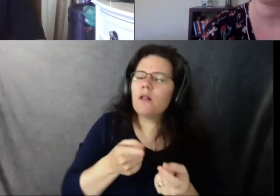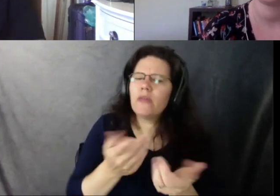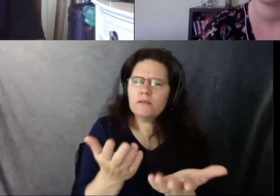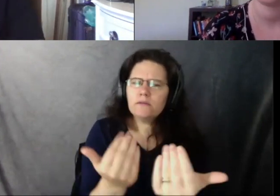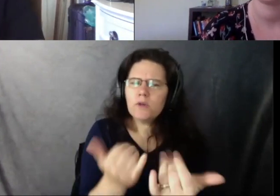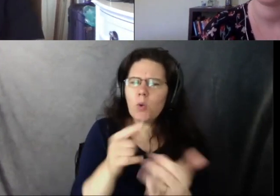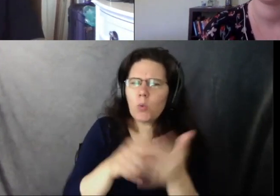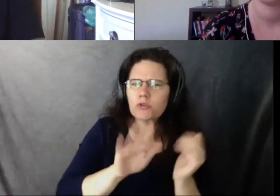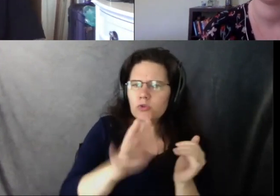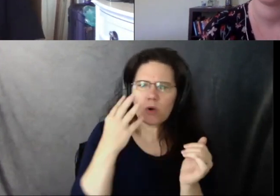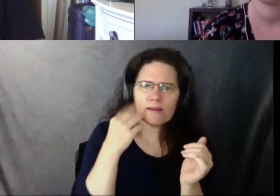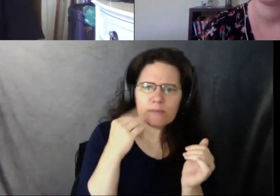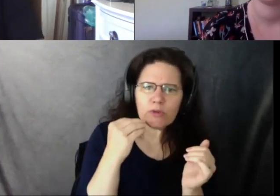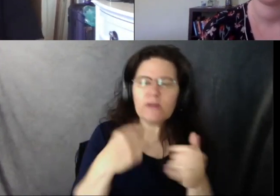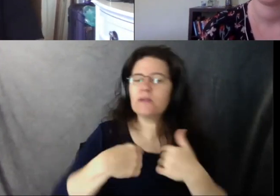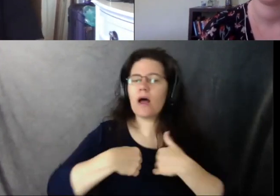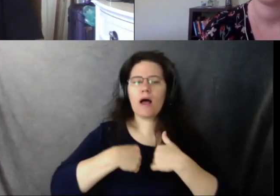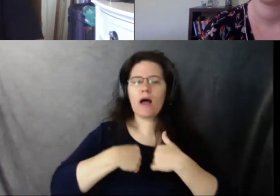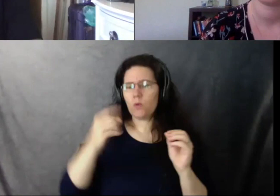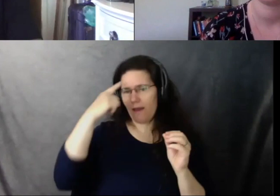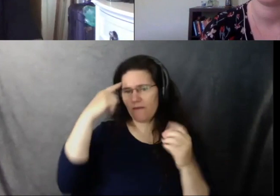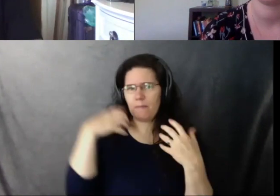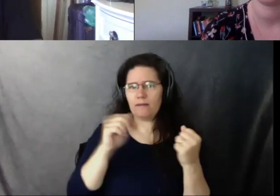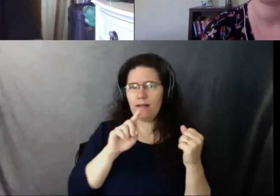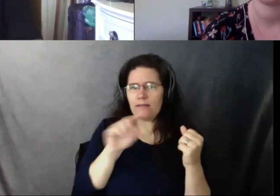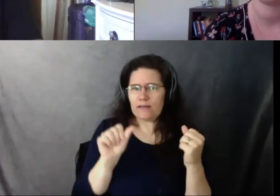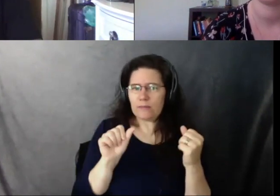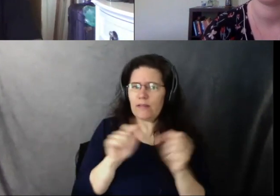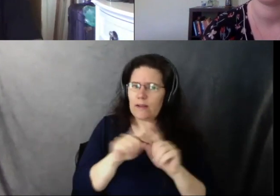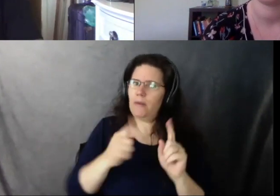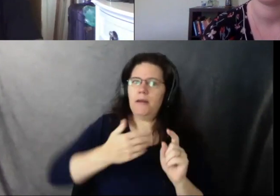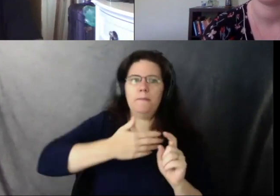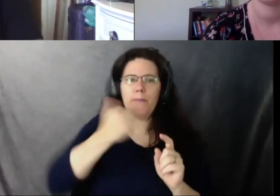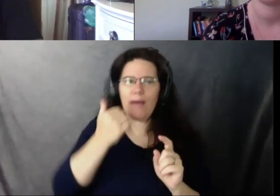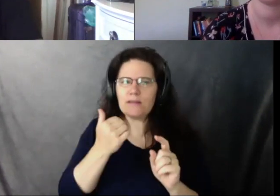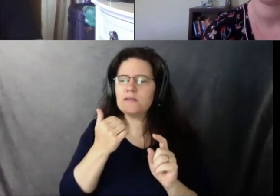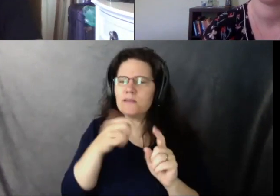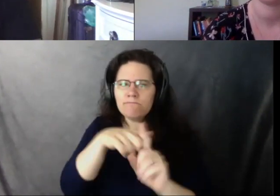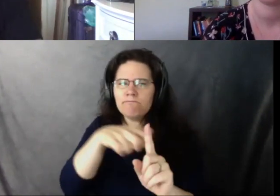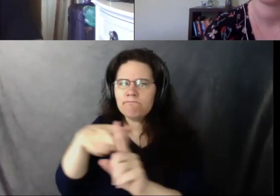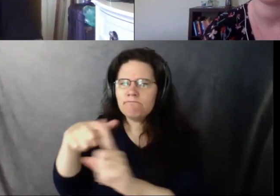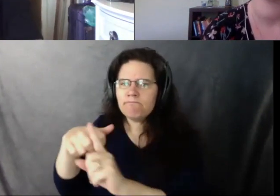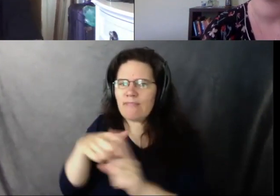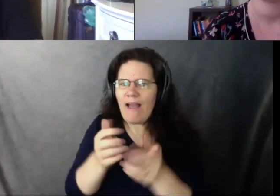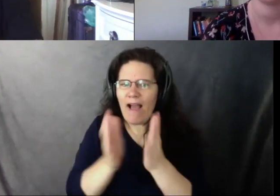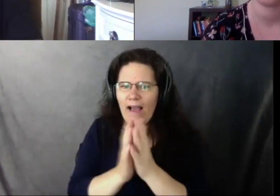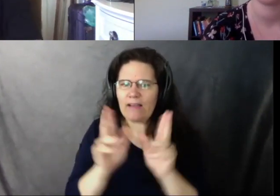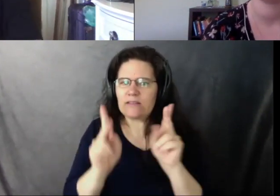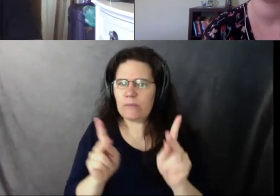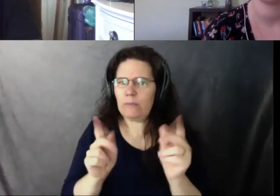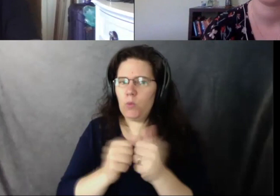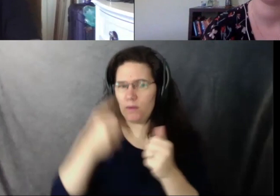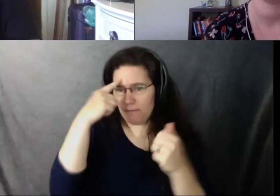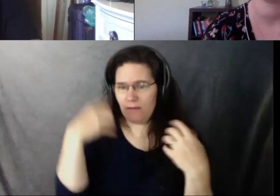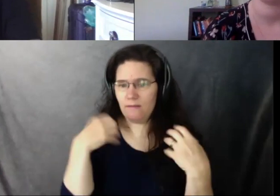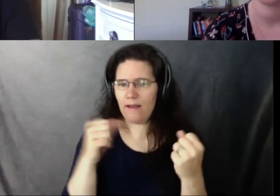a person myself um, that experiences that, but I do think that it's important to talk about mental